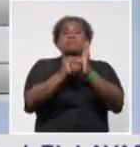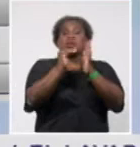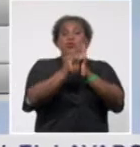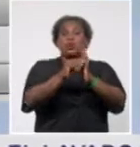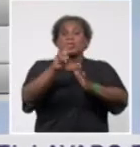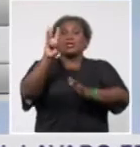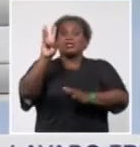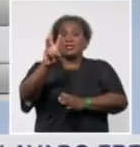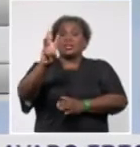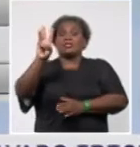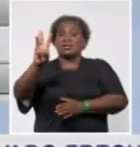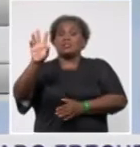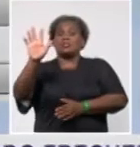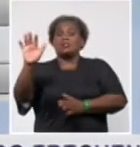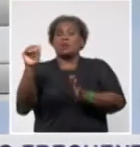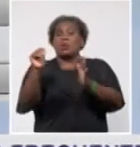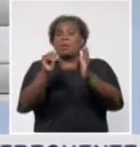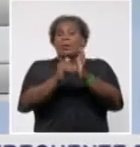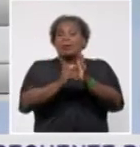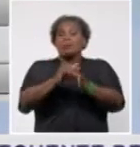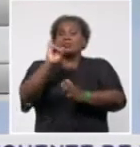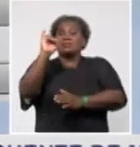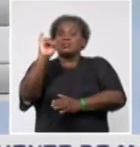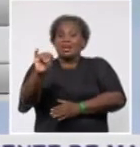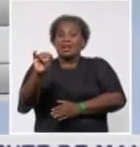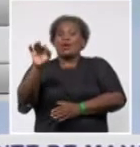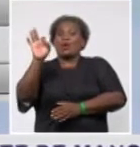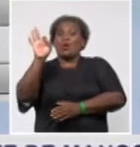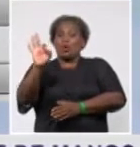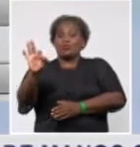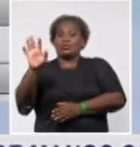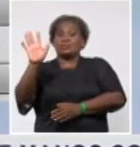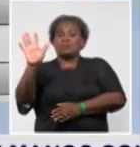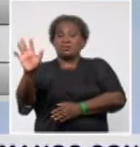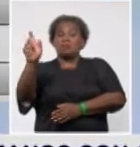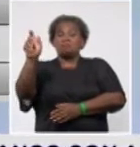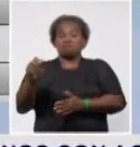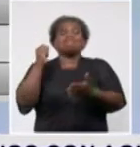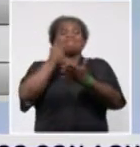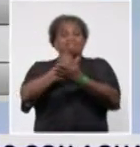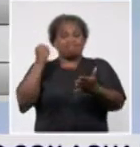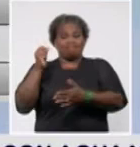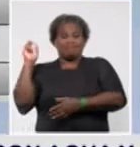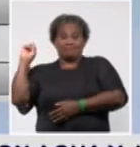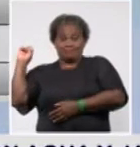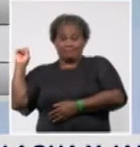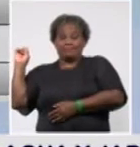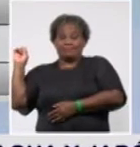276,620 people were diagnosed with the virus, for a total of